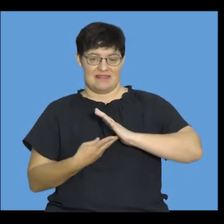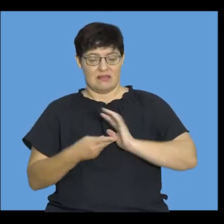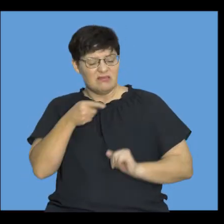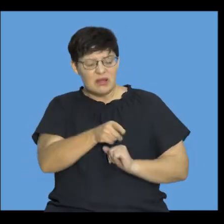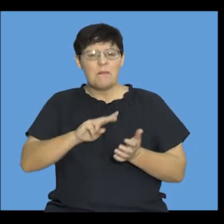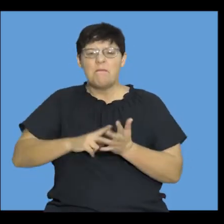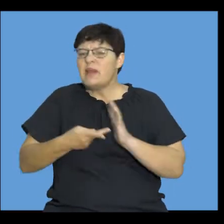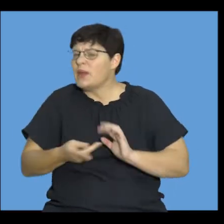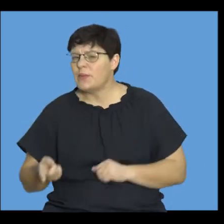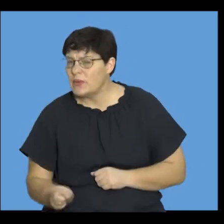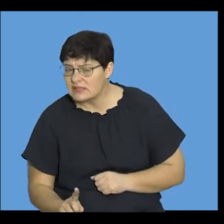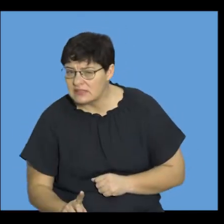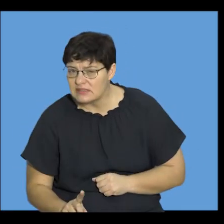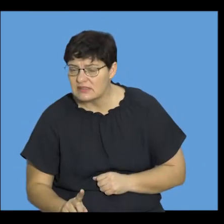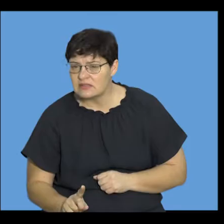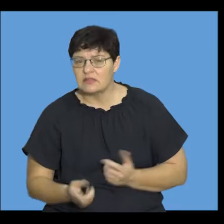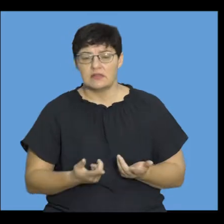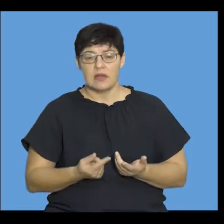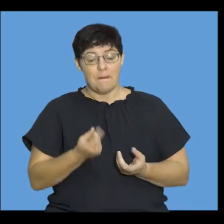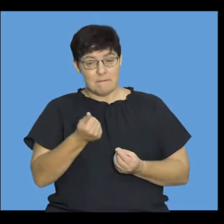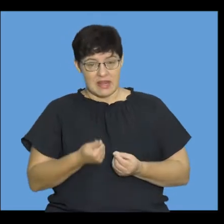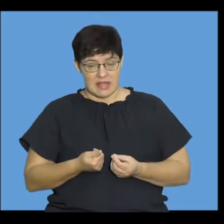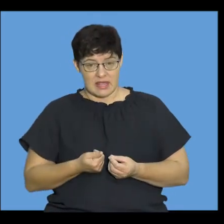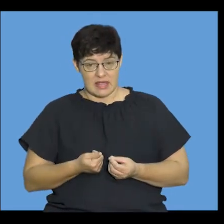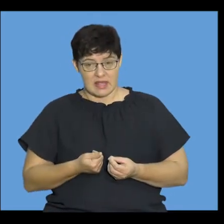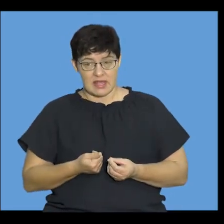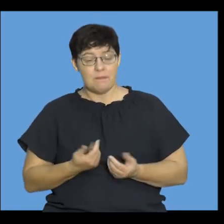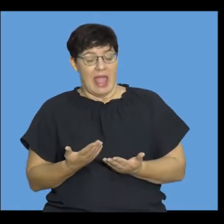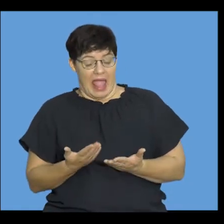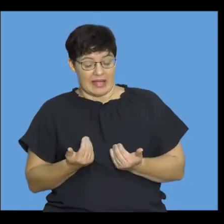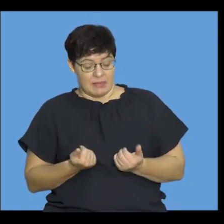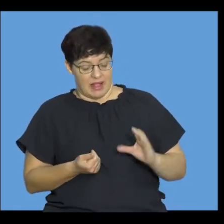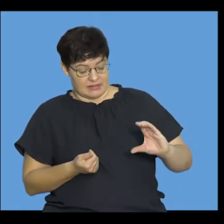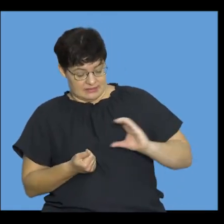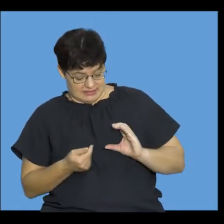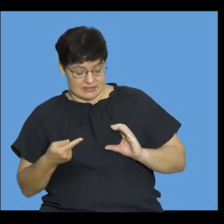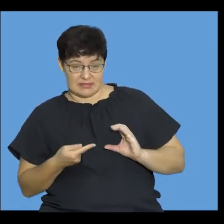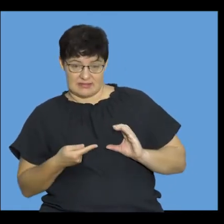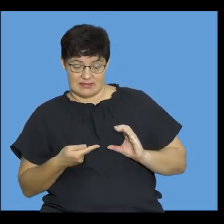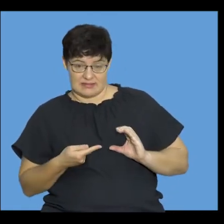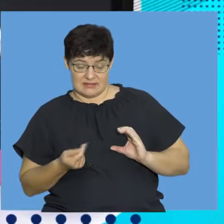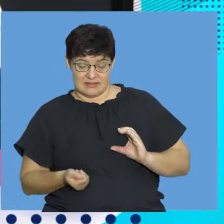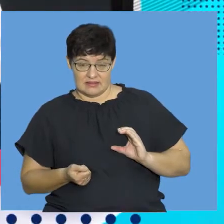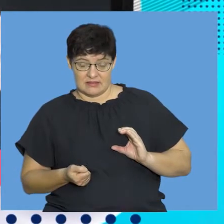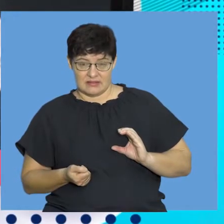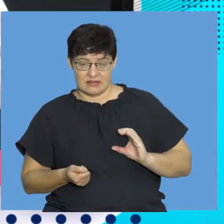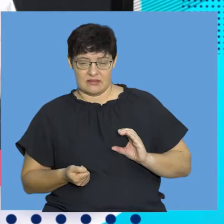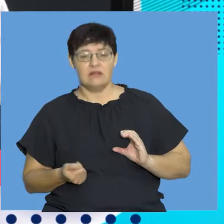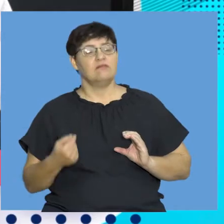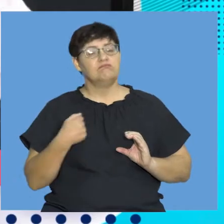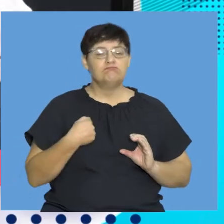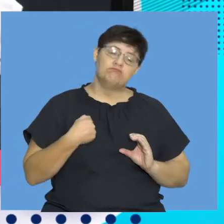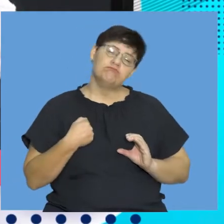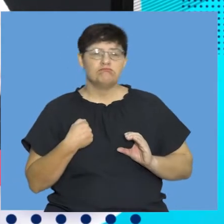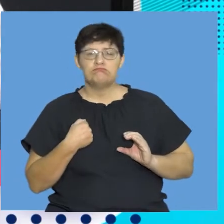plan? How much money do you expect to receive? In other words, what are your